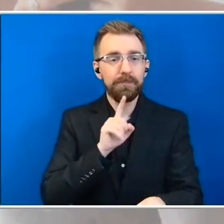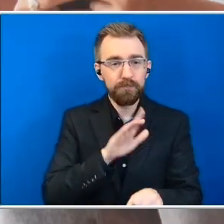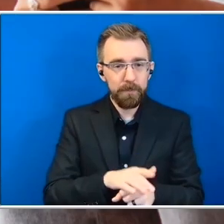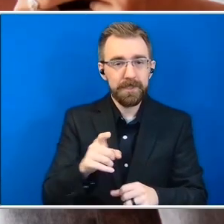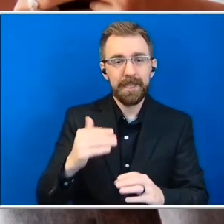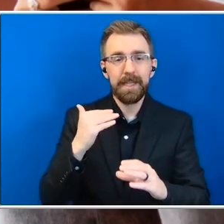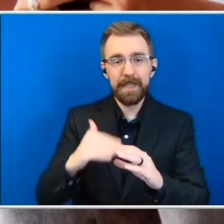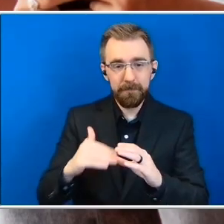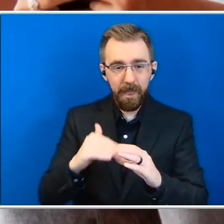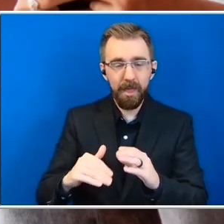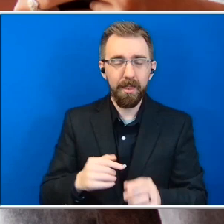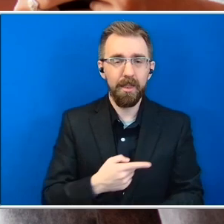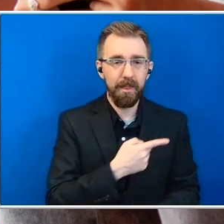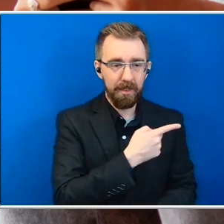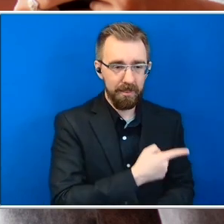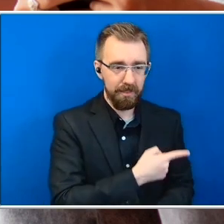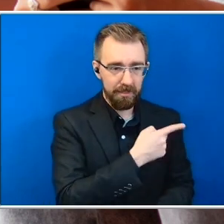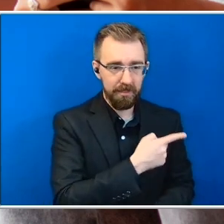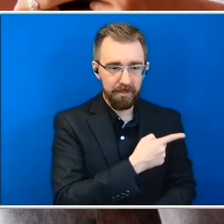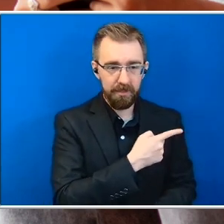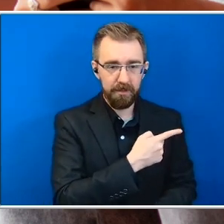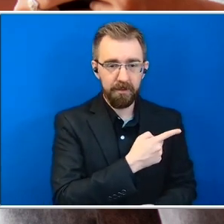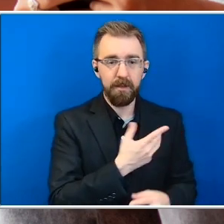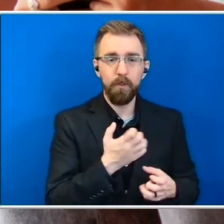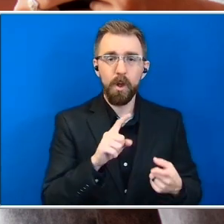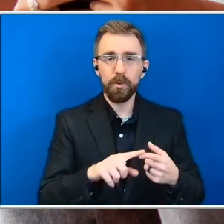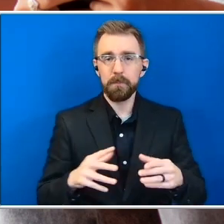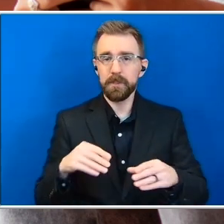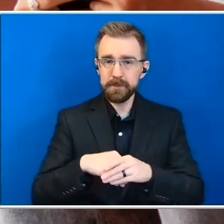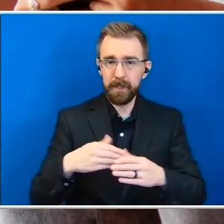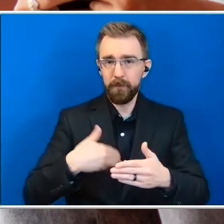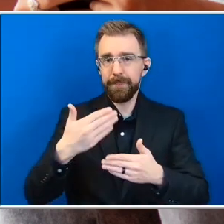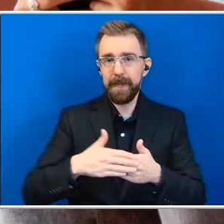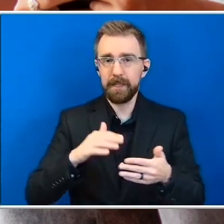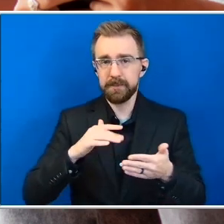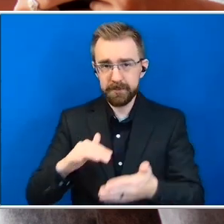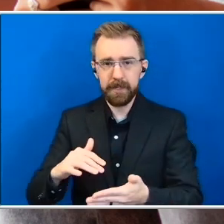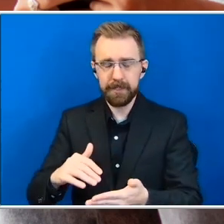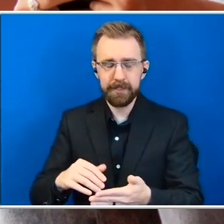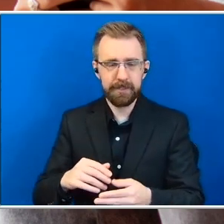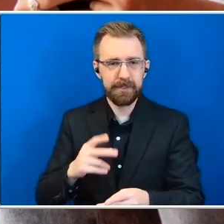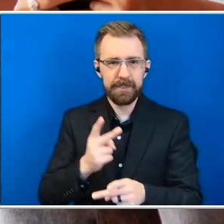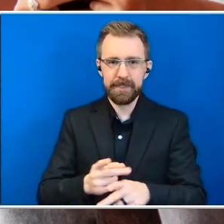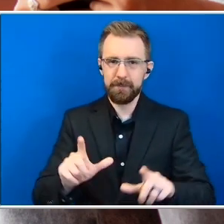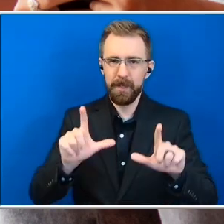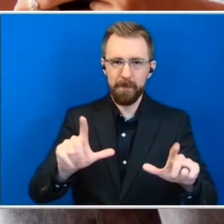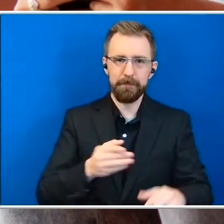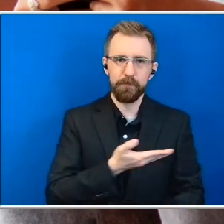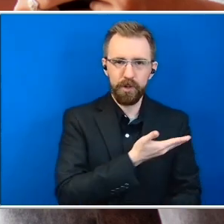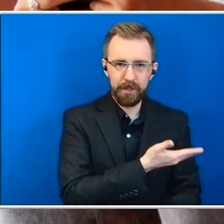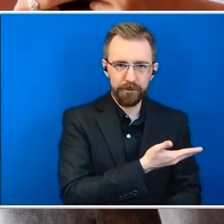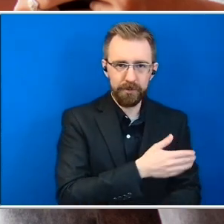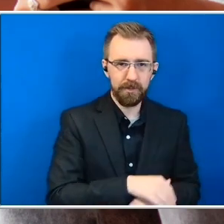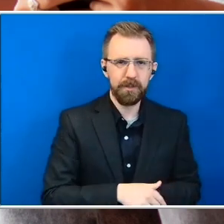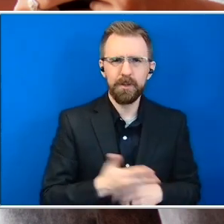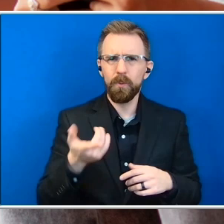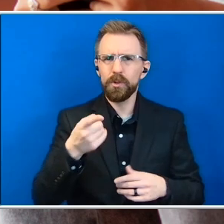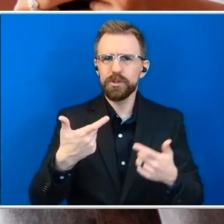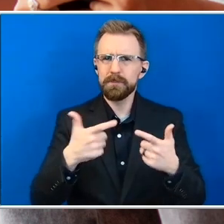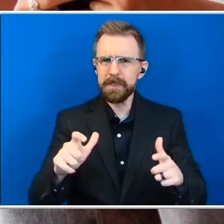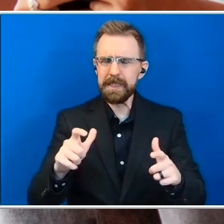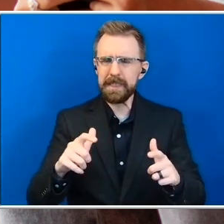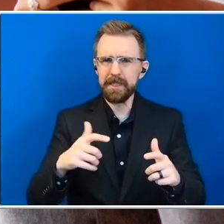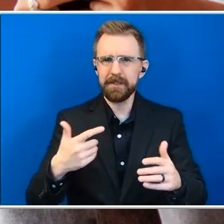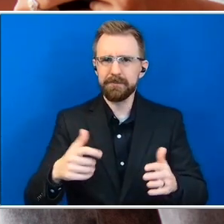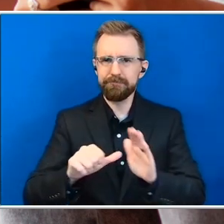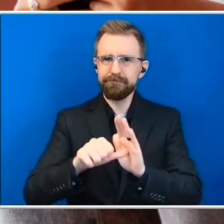want to participate in Dr. Peralta's upcoming study. Let's keep it up while we hear from Dr. Peralta. Dr. Peralta, what's your big takeaway from their discussion today? Final